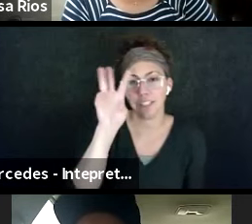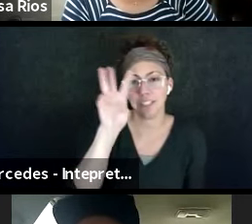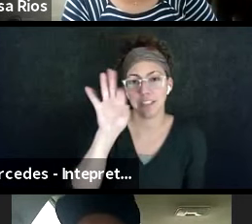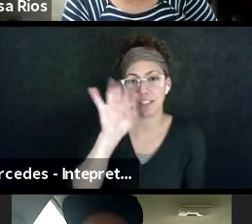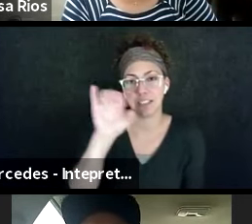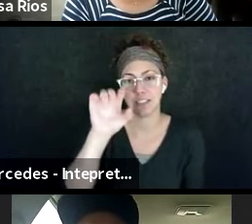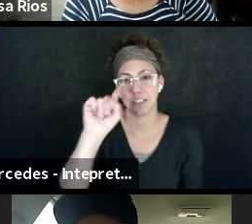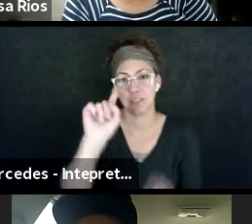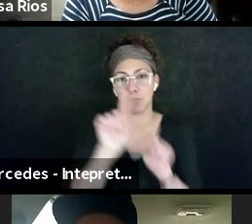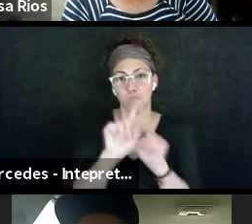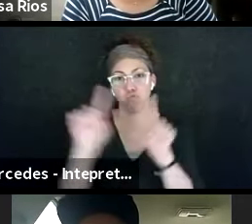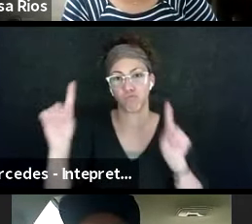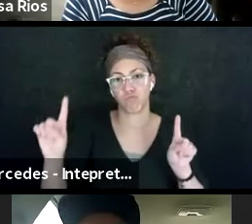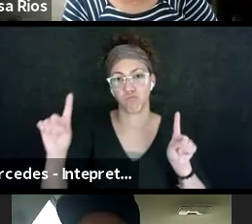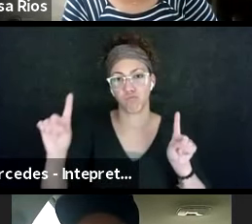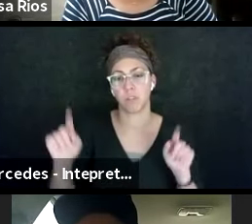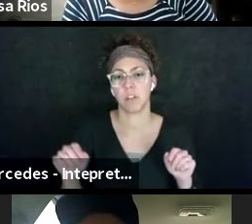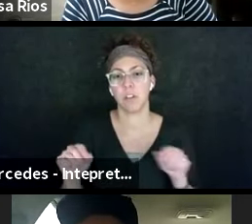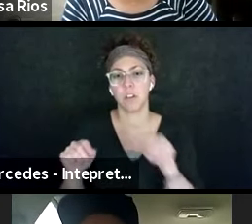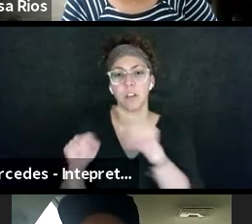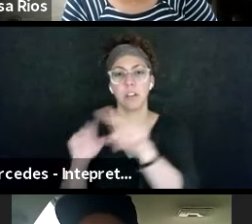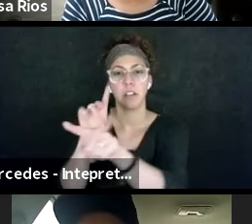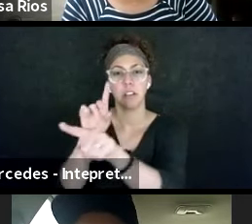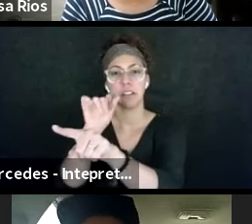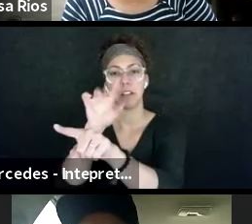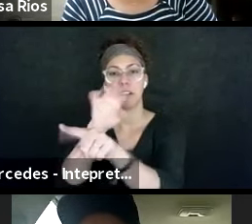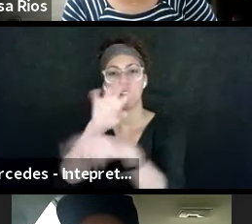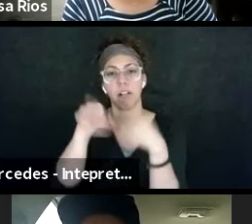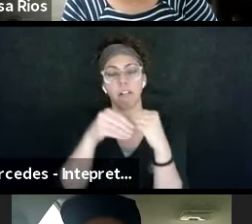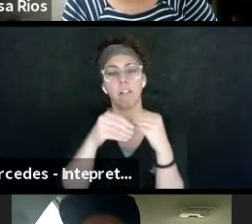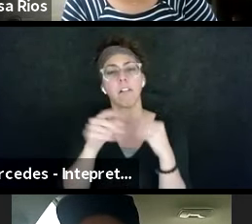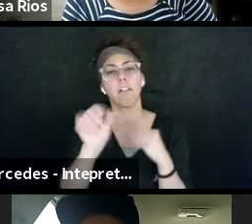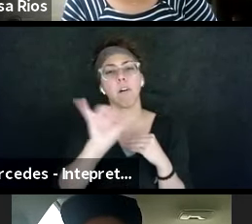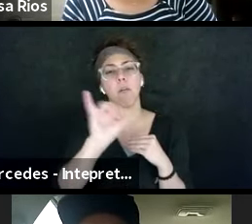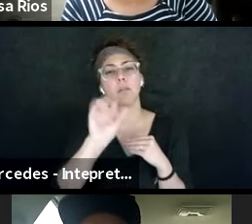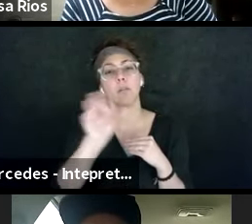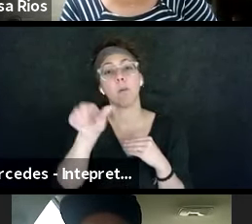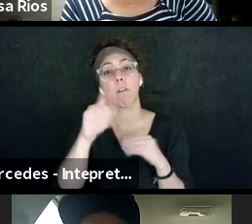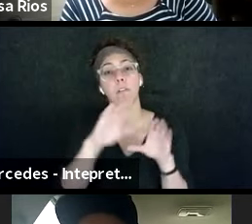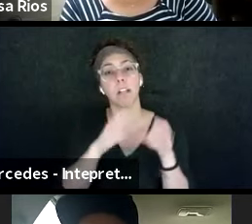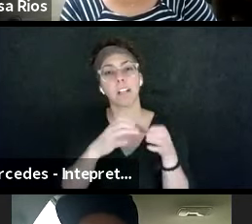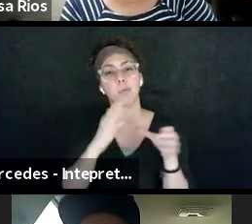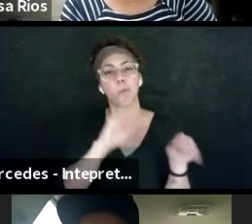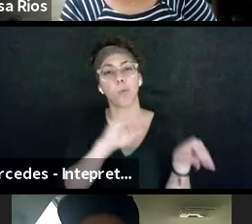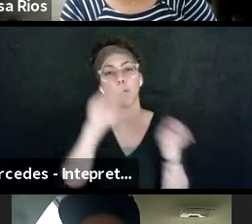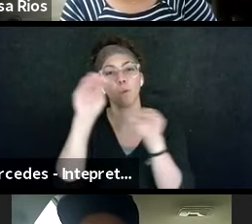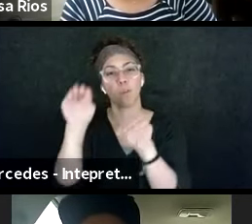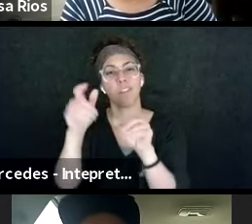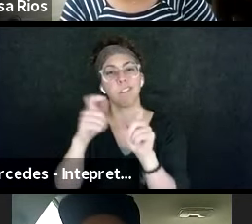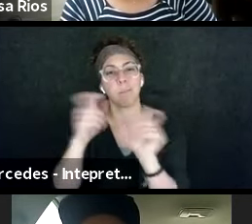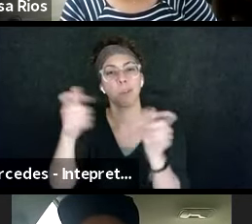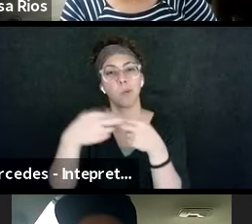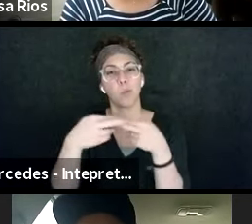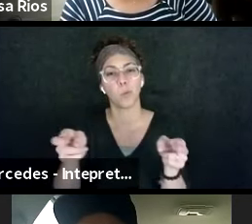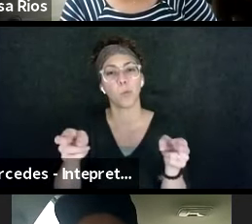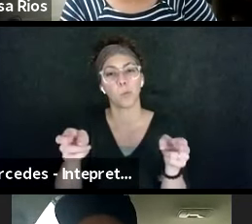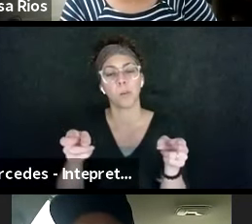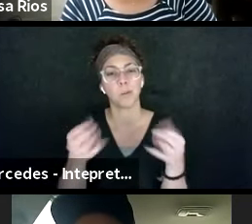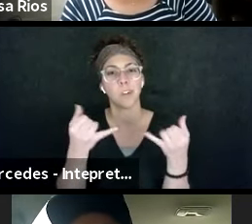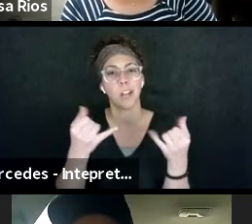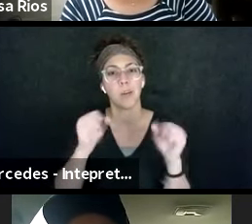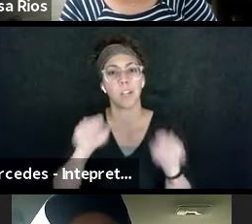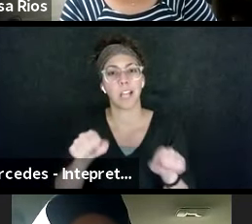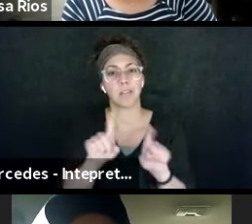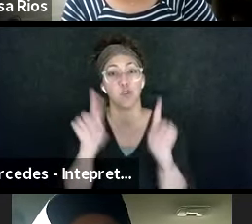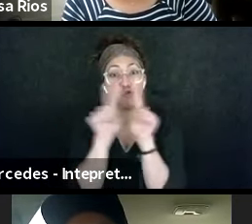Just a couple other things. The other thing we've done is move some classes to larger instructional spaces, which allowed, the same number of students to spread out in